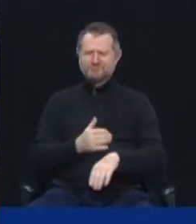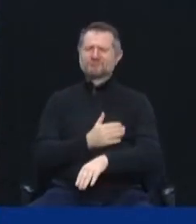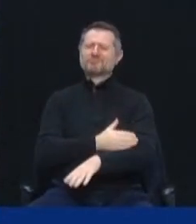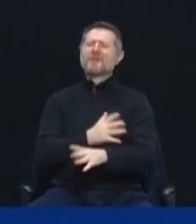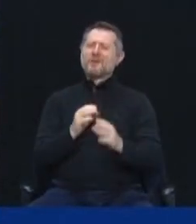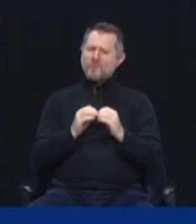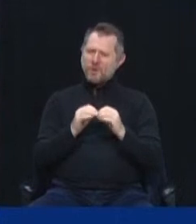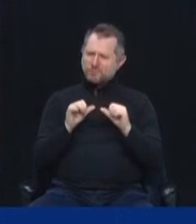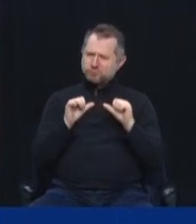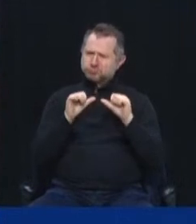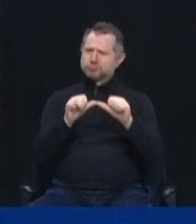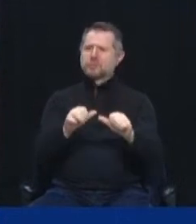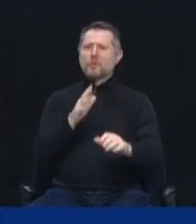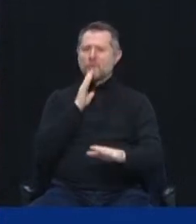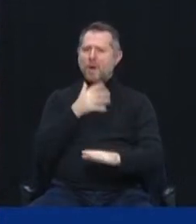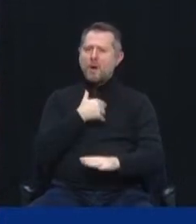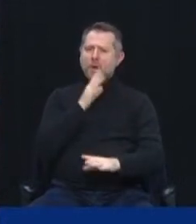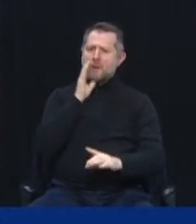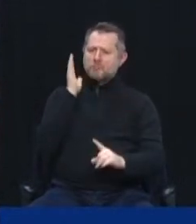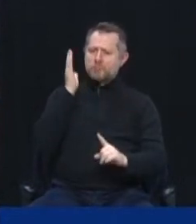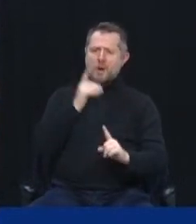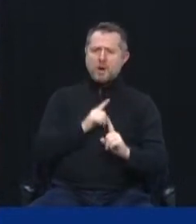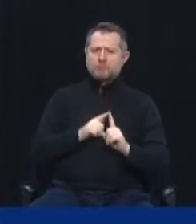from some special guests today.